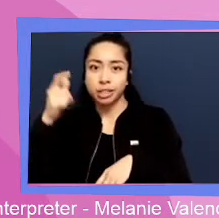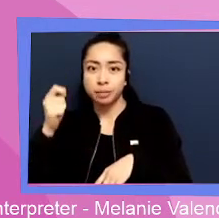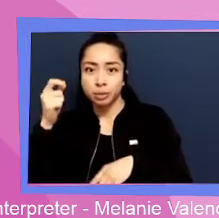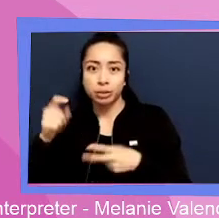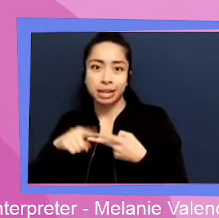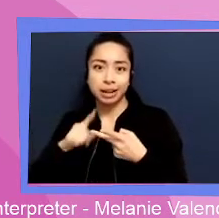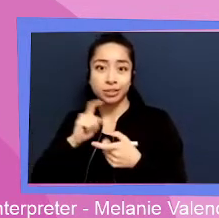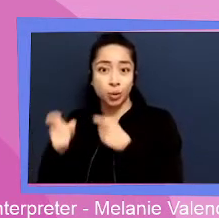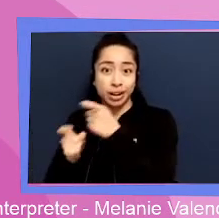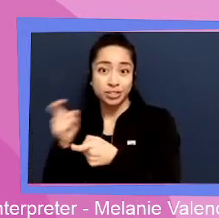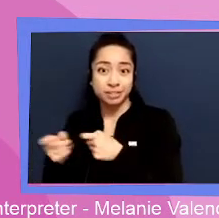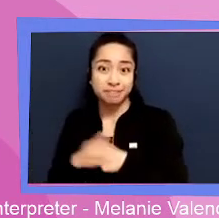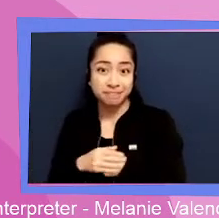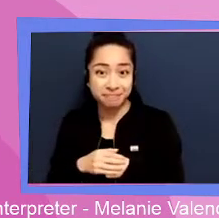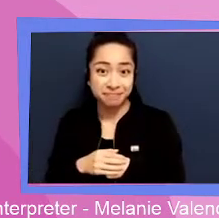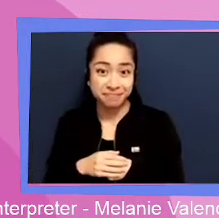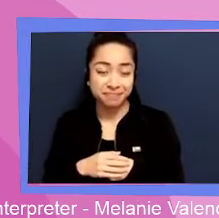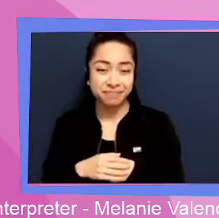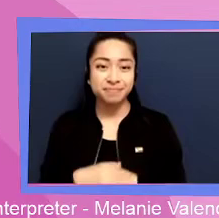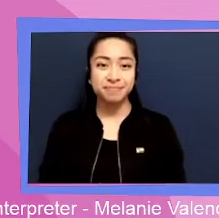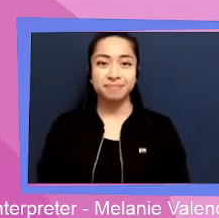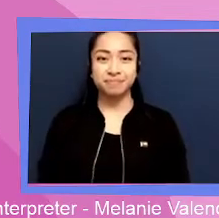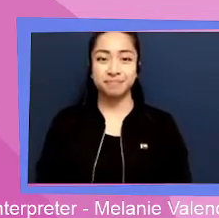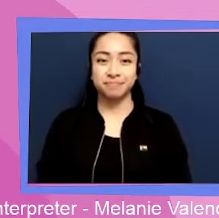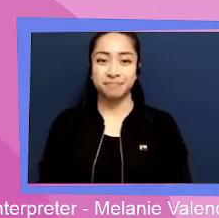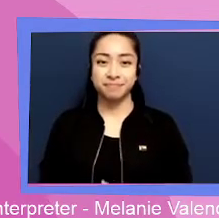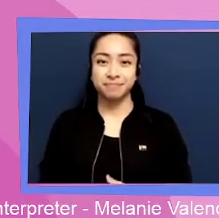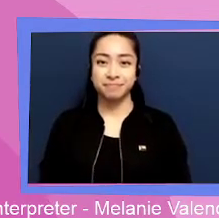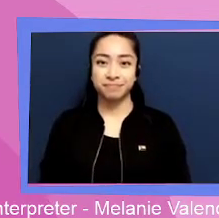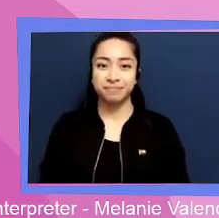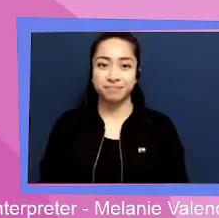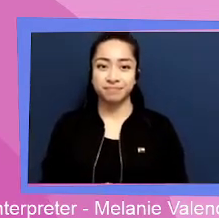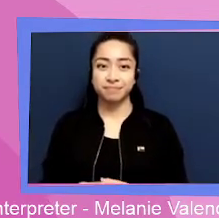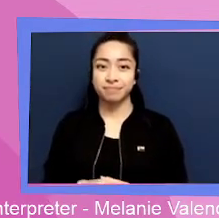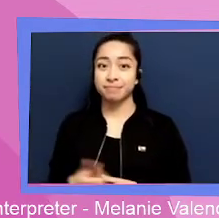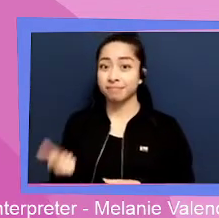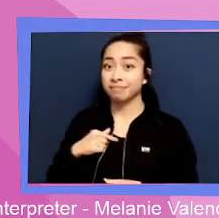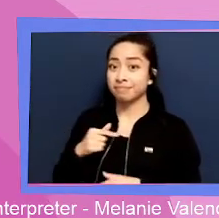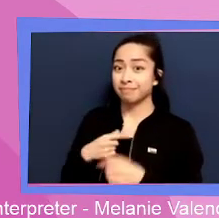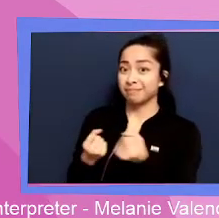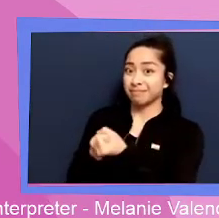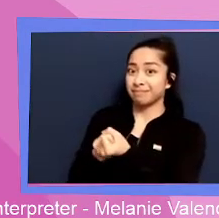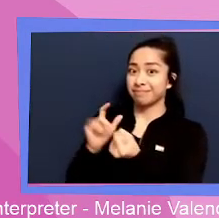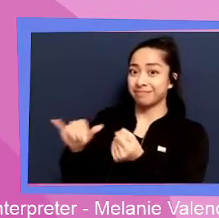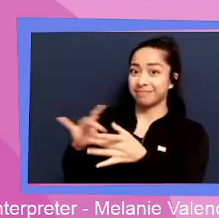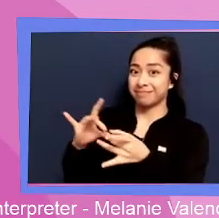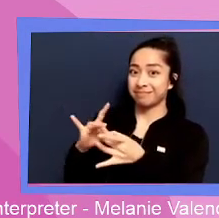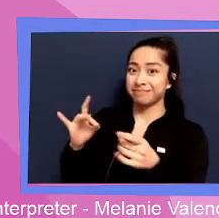them out. Mm-hmm. Yeah, I second that. I third that.